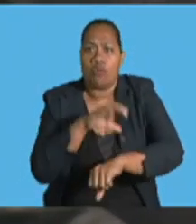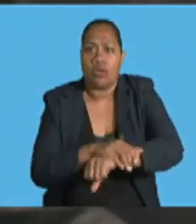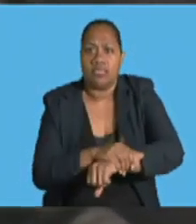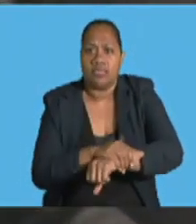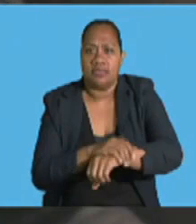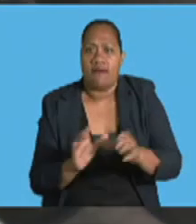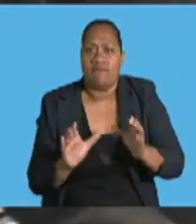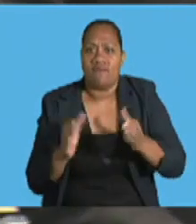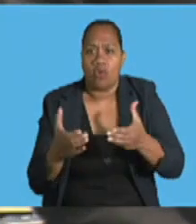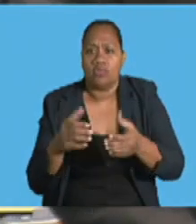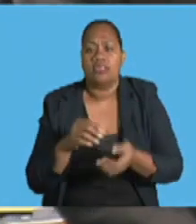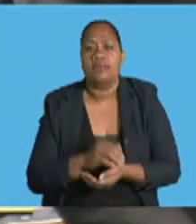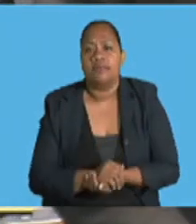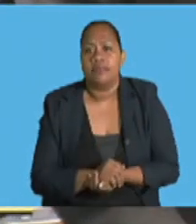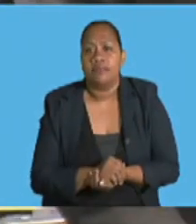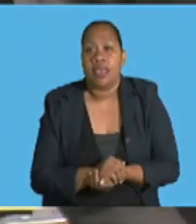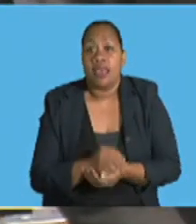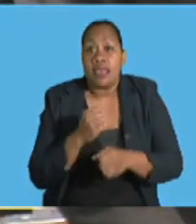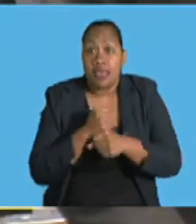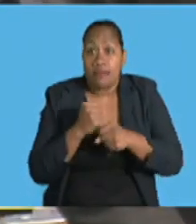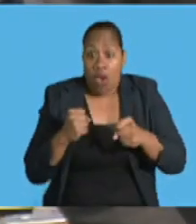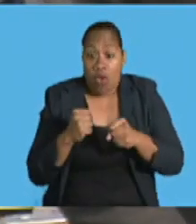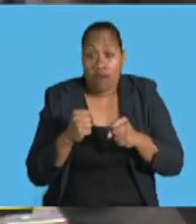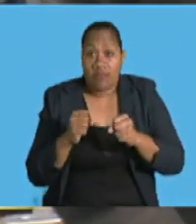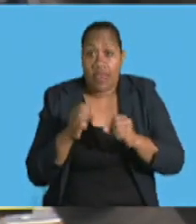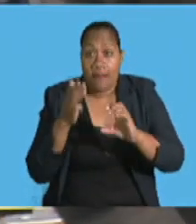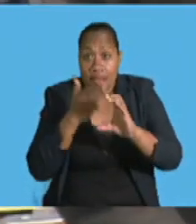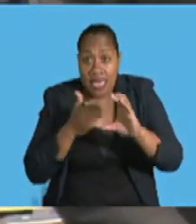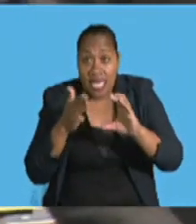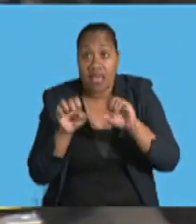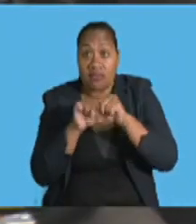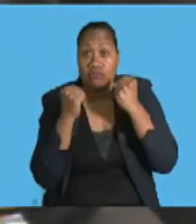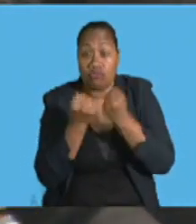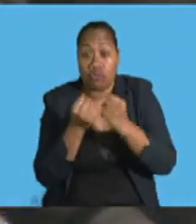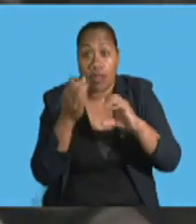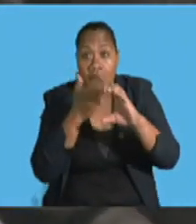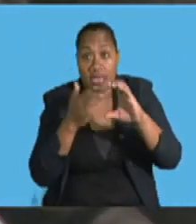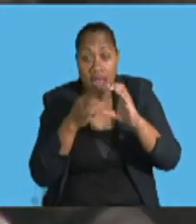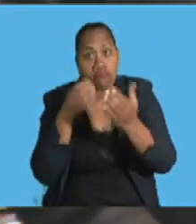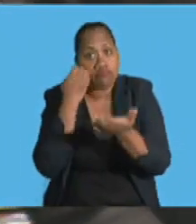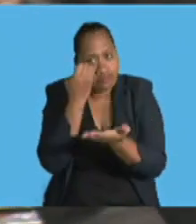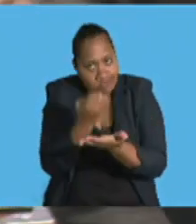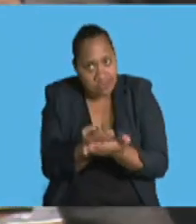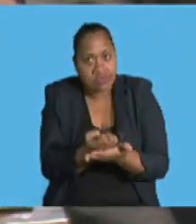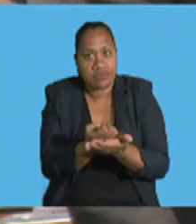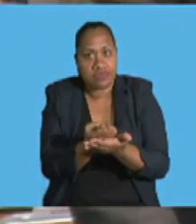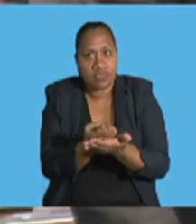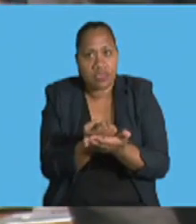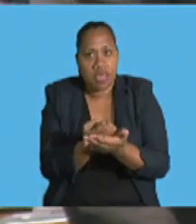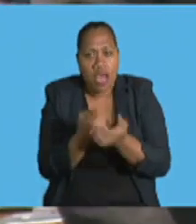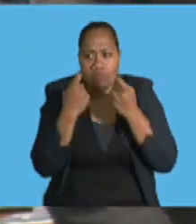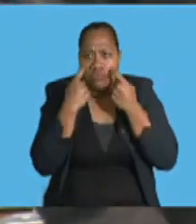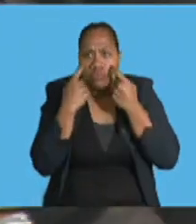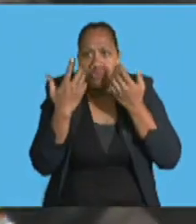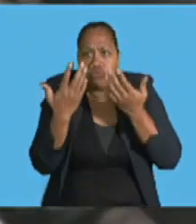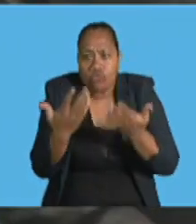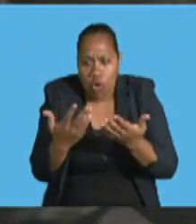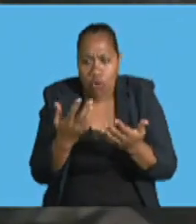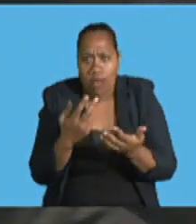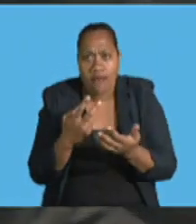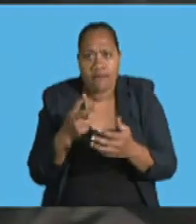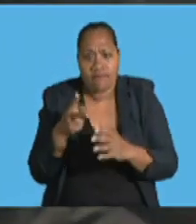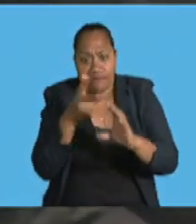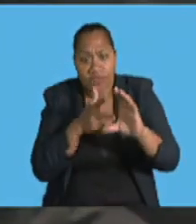Mr. Speaker, sir, the power of the media and social media was evident following the posting of the video showing the attacks along